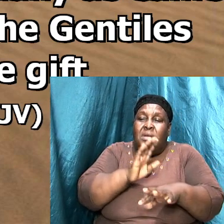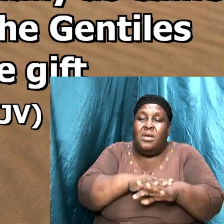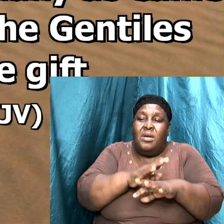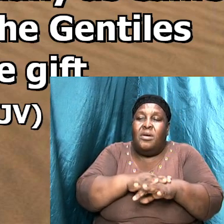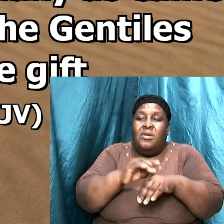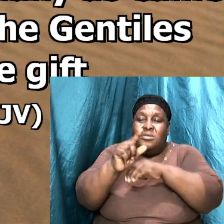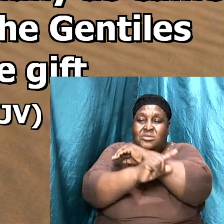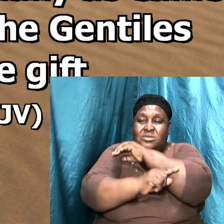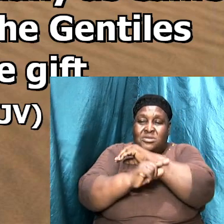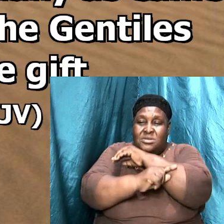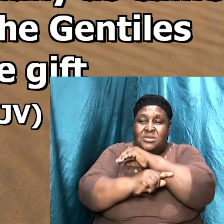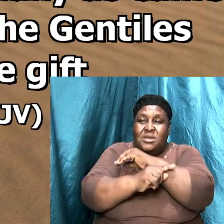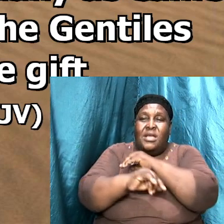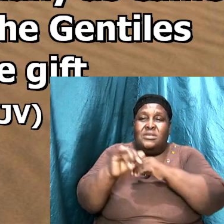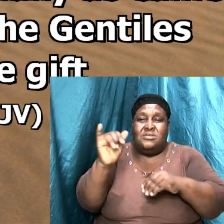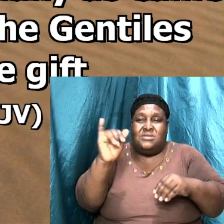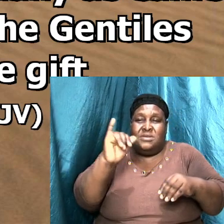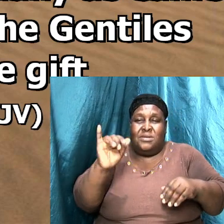also